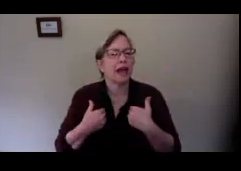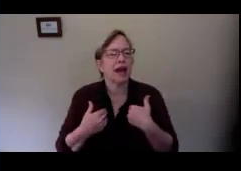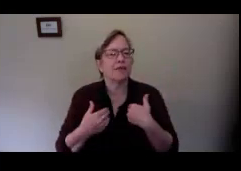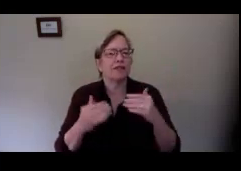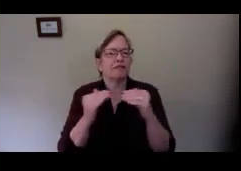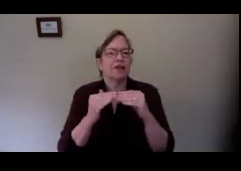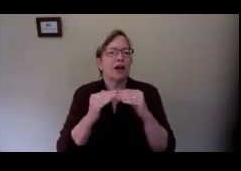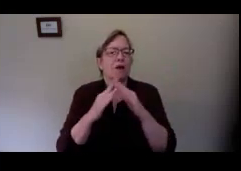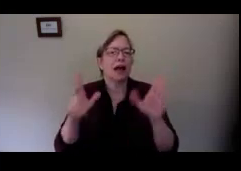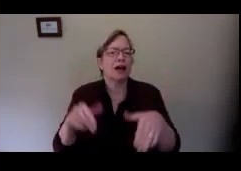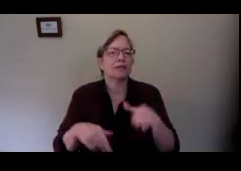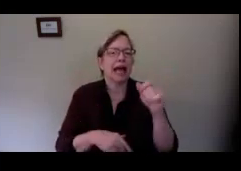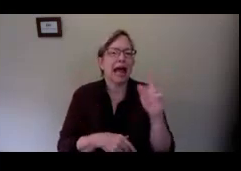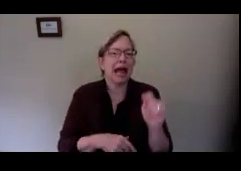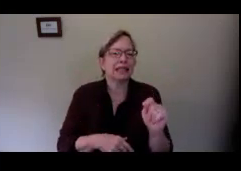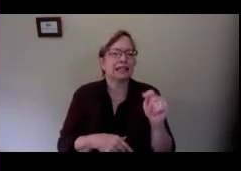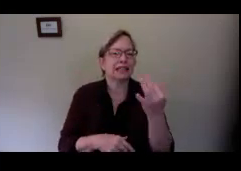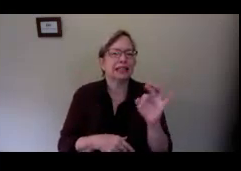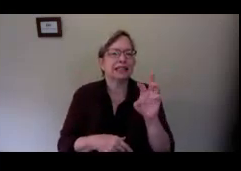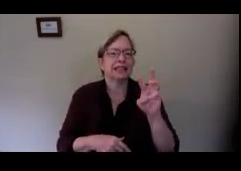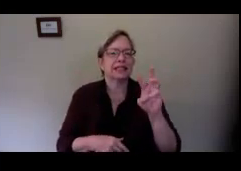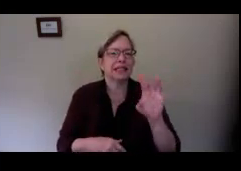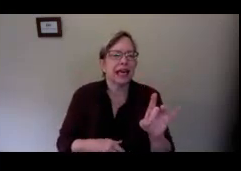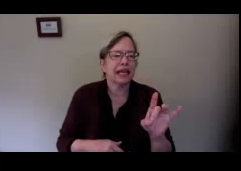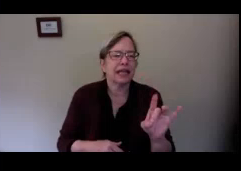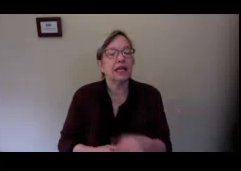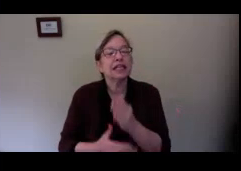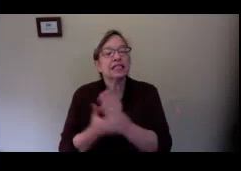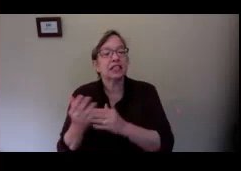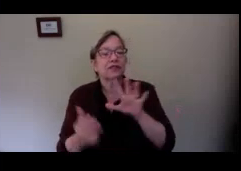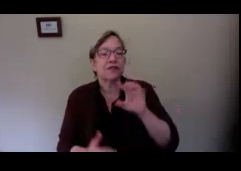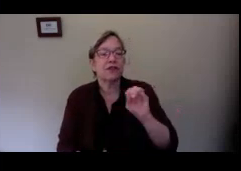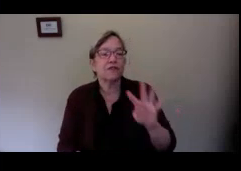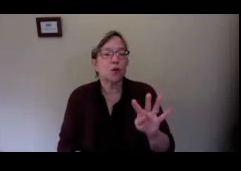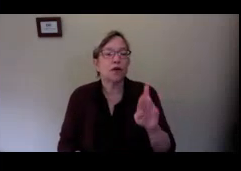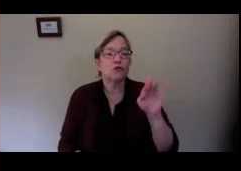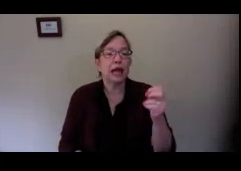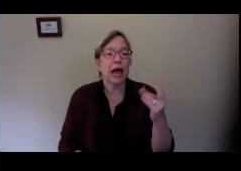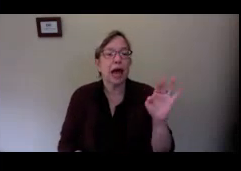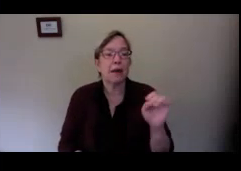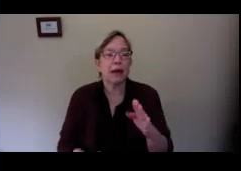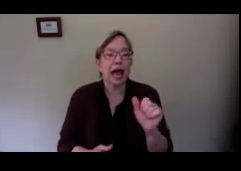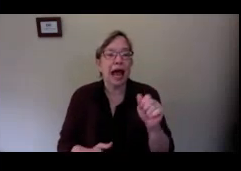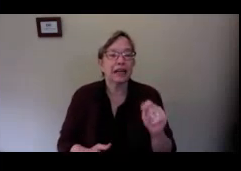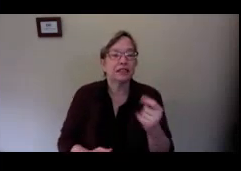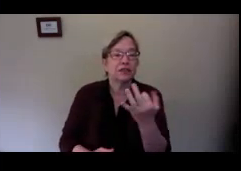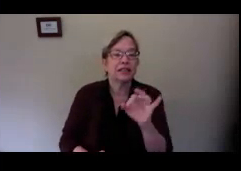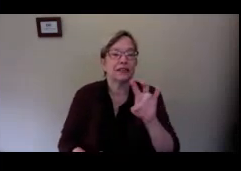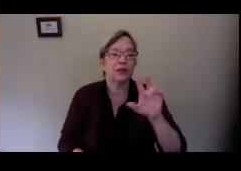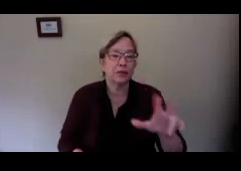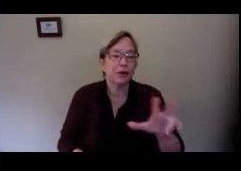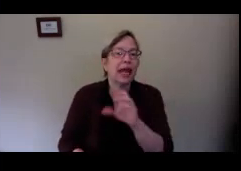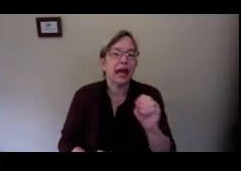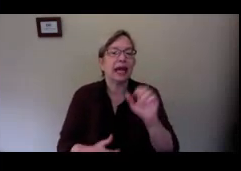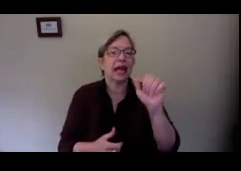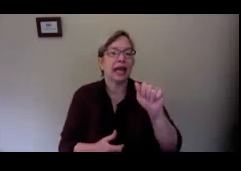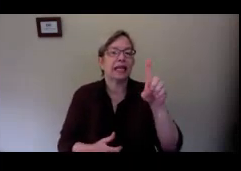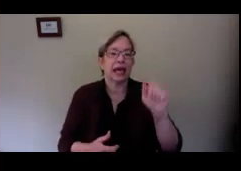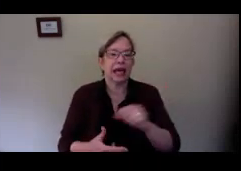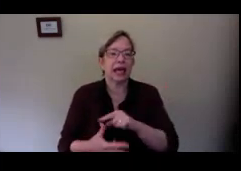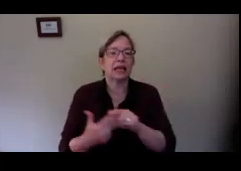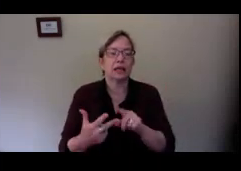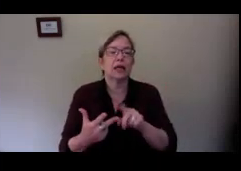1968 and Section 504 of the Rehabilitation Act of 1973 and also the ADA, the American with Disabilities